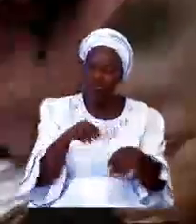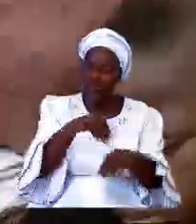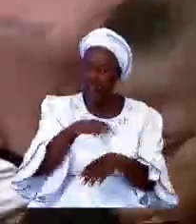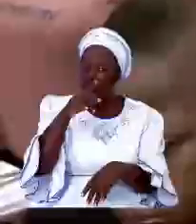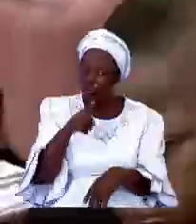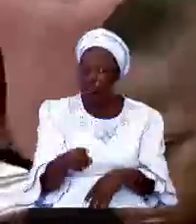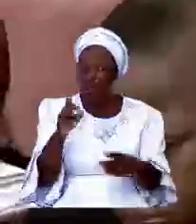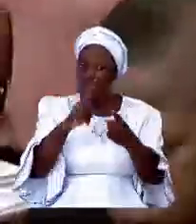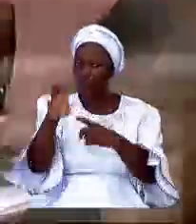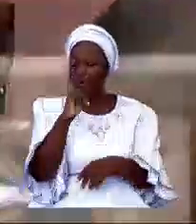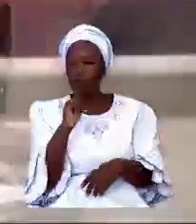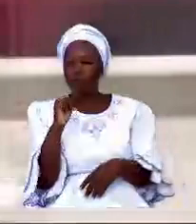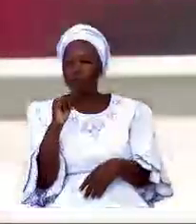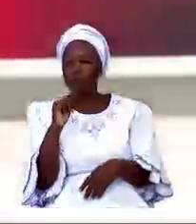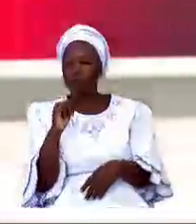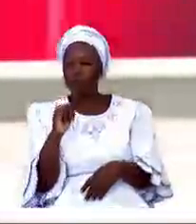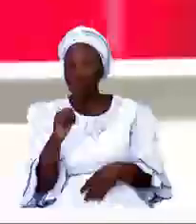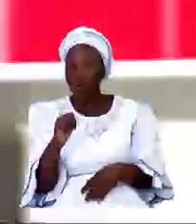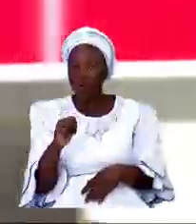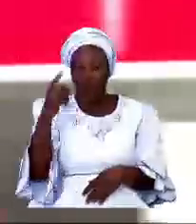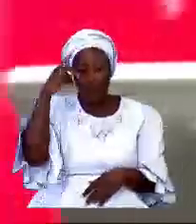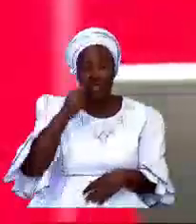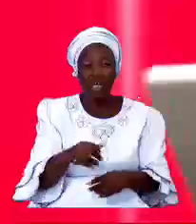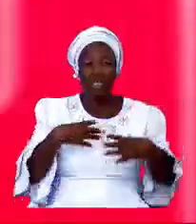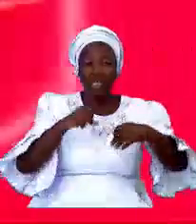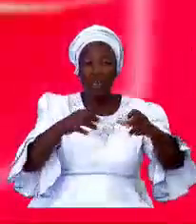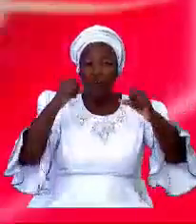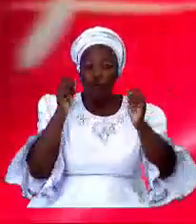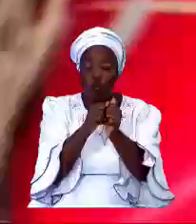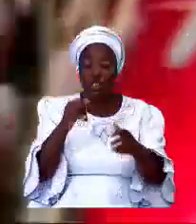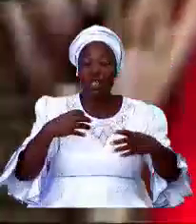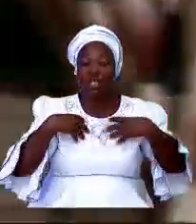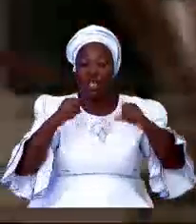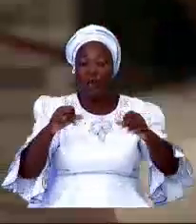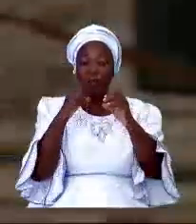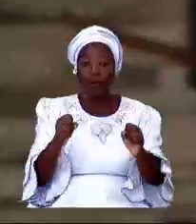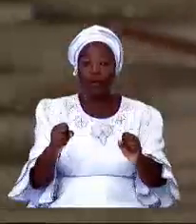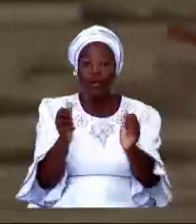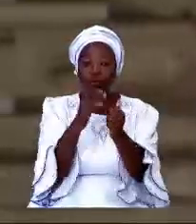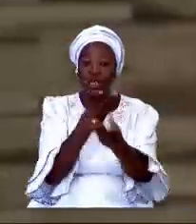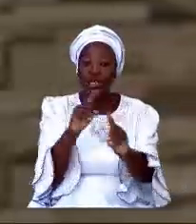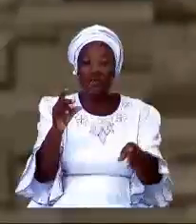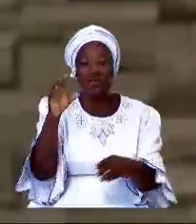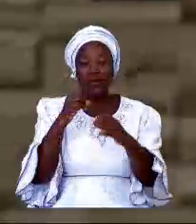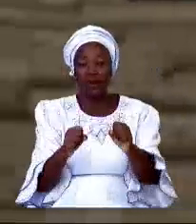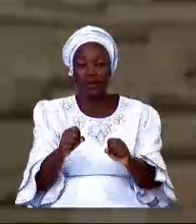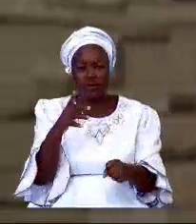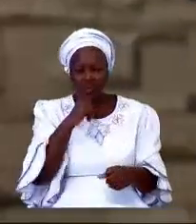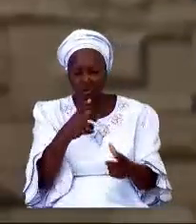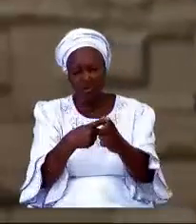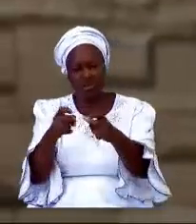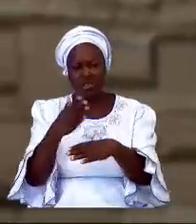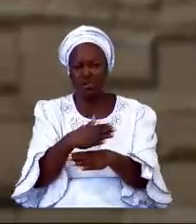of God, and God is going to send you unto them with the healing power, with